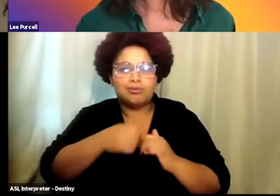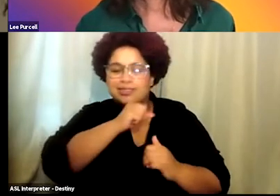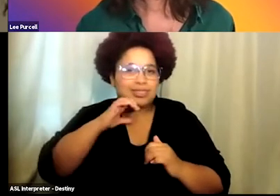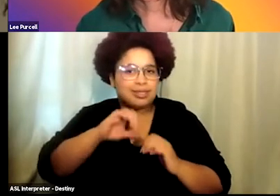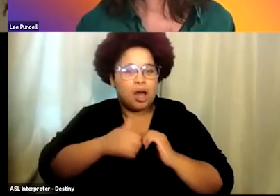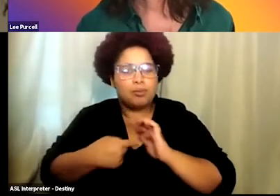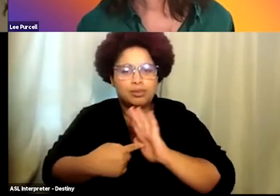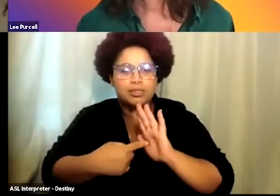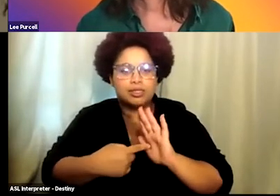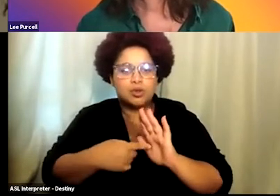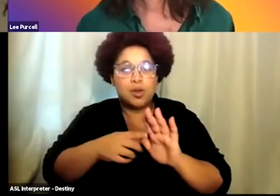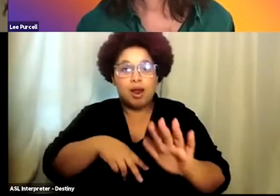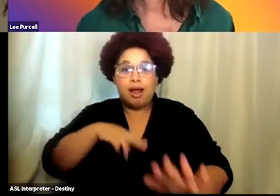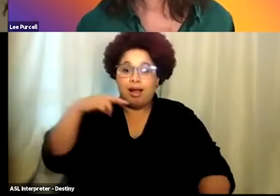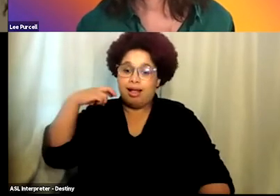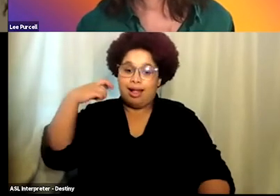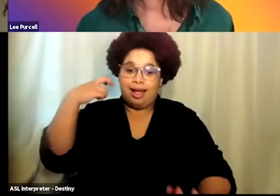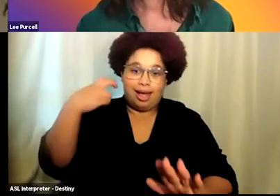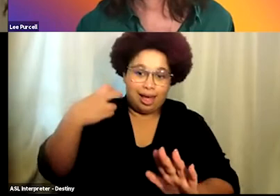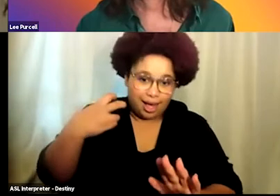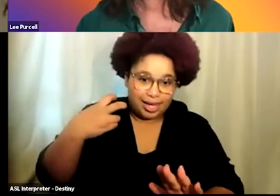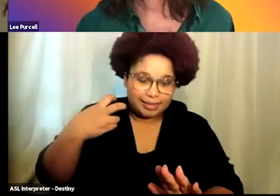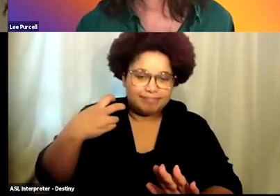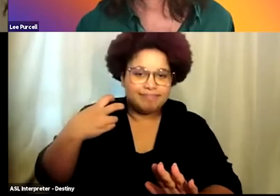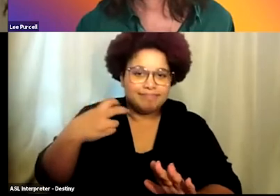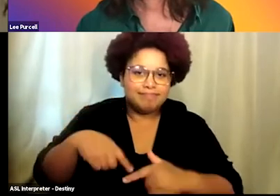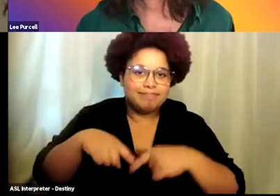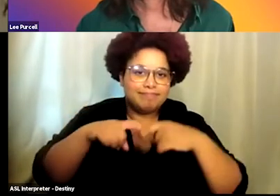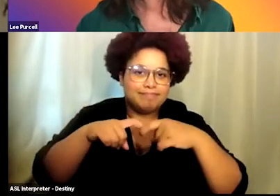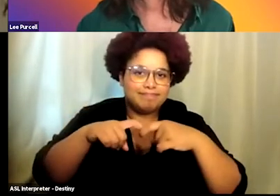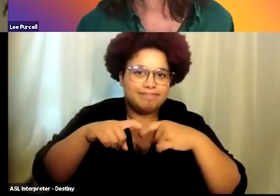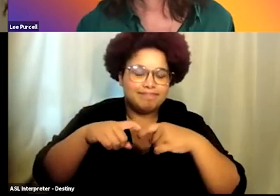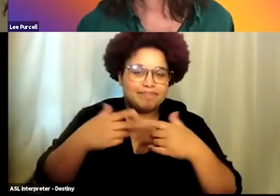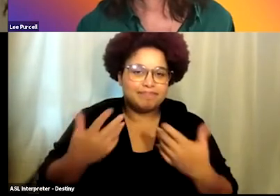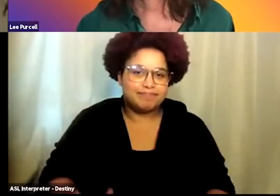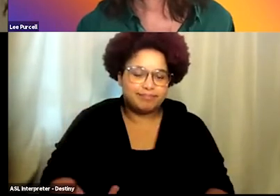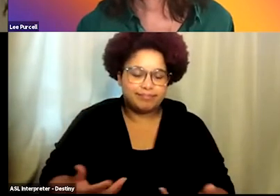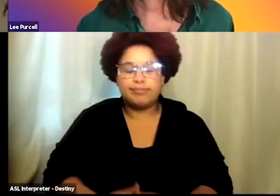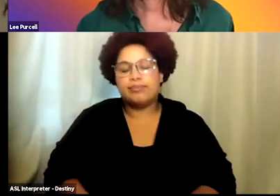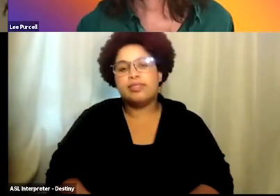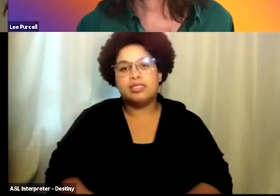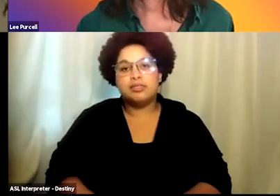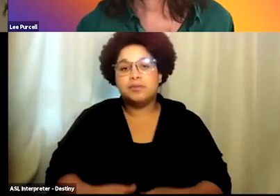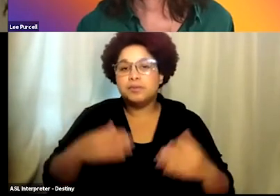our nose and dive into all this when we had to stop everything. And hopefully that this